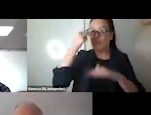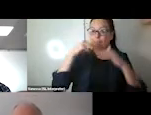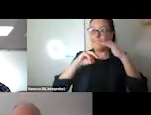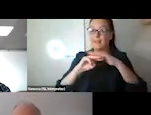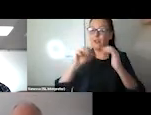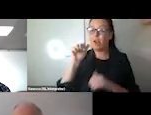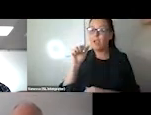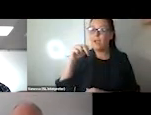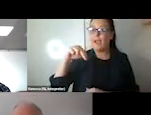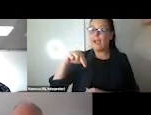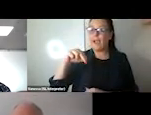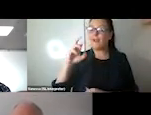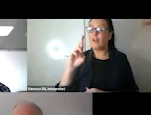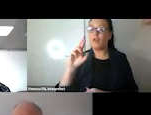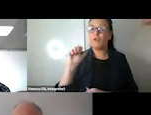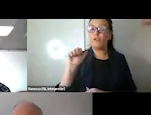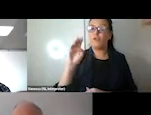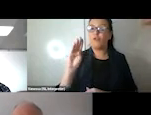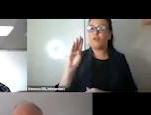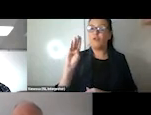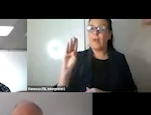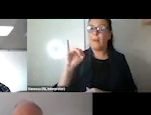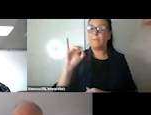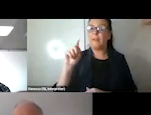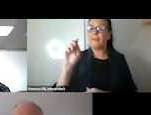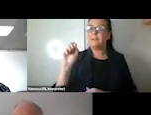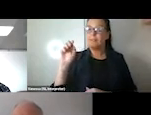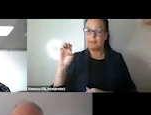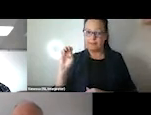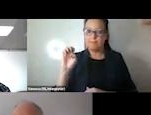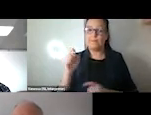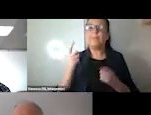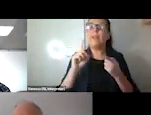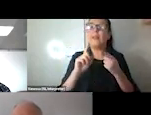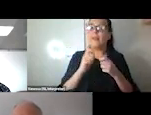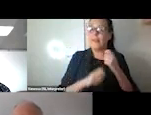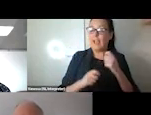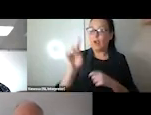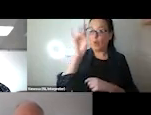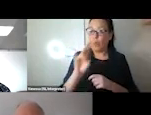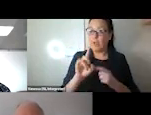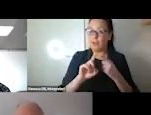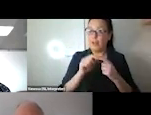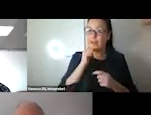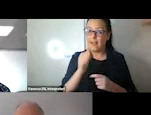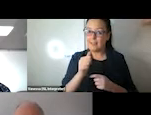have our Q&A session. And then we will have closing remarks by Dr. Gerard Craddock.